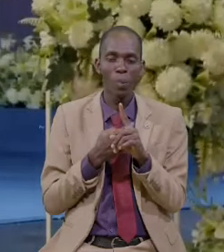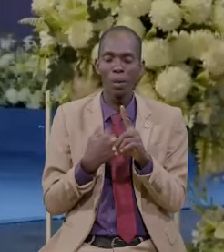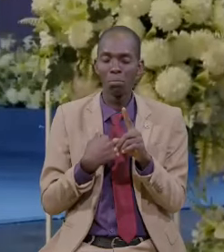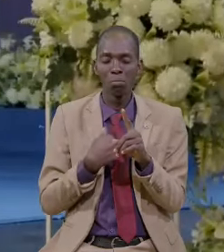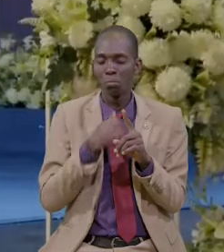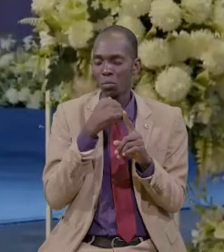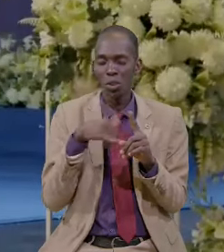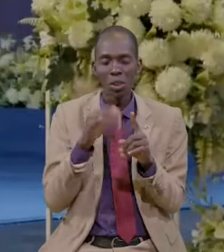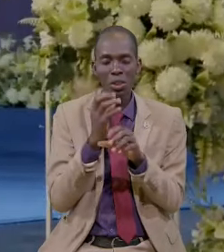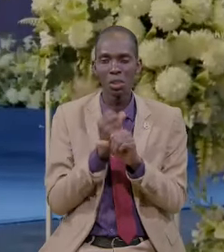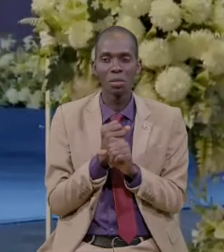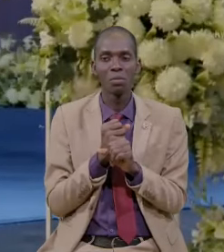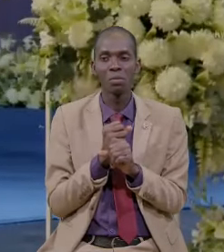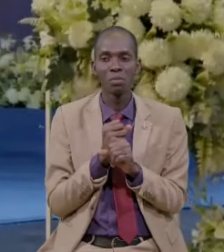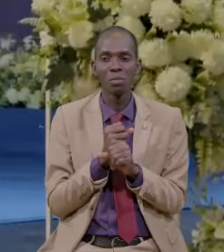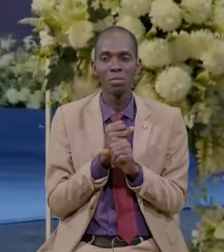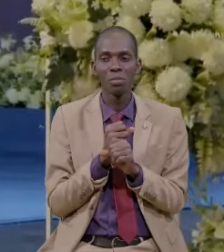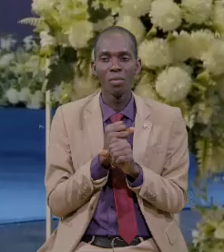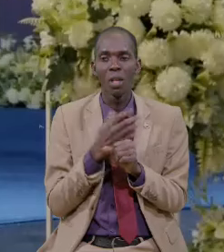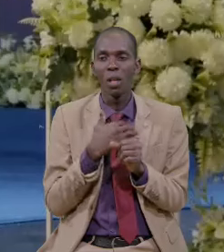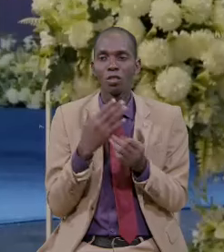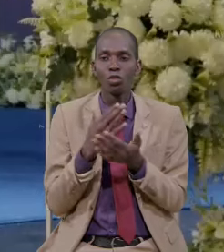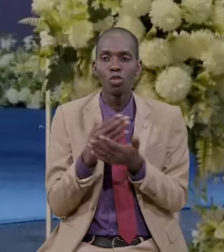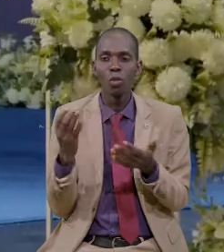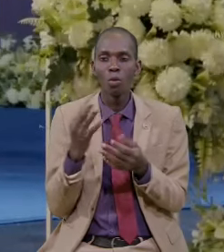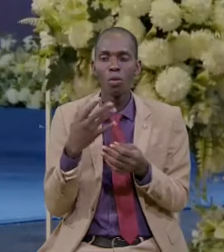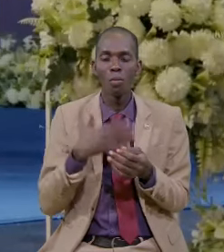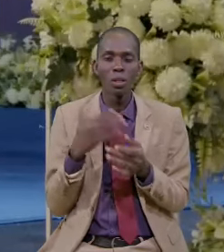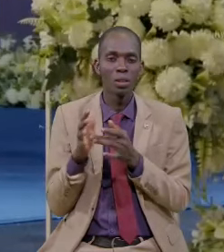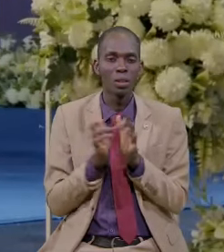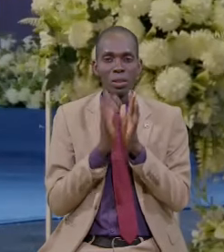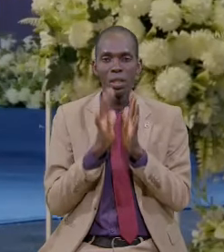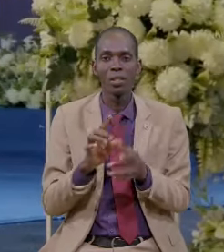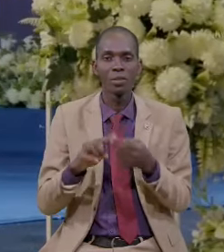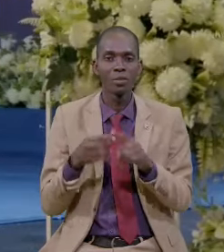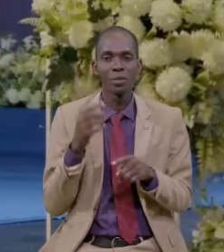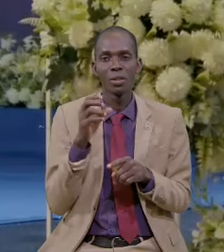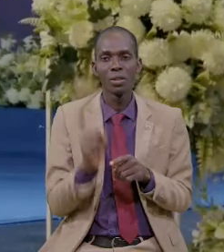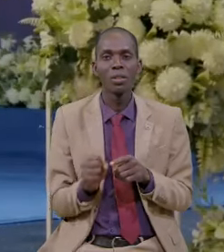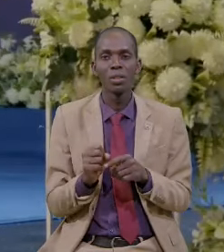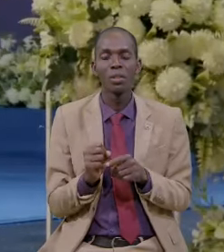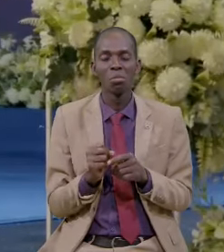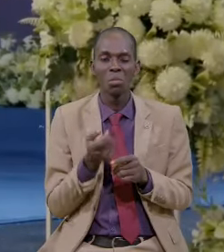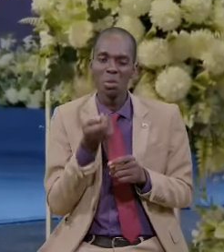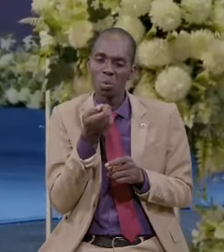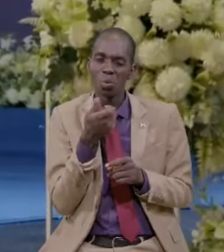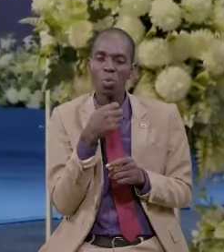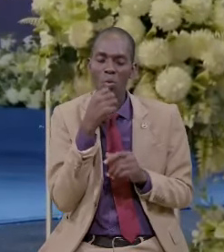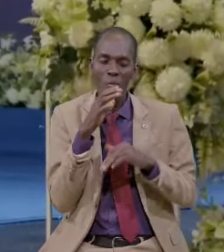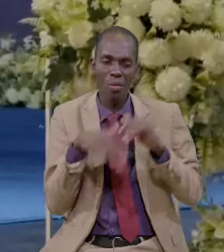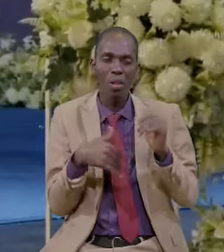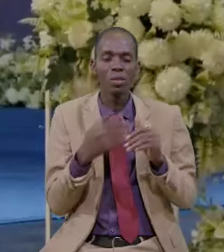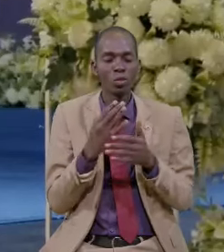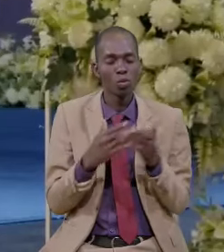received. And some of my Christian friends, a little bit older, some of them a little bit